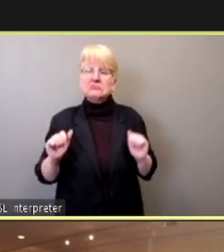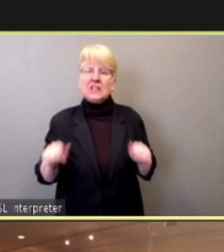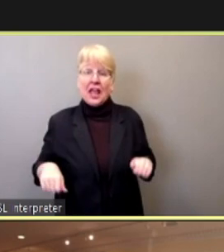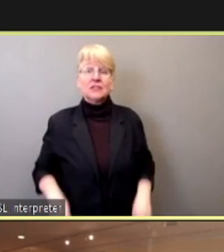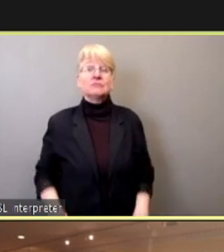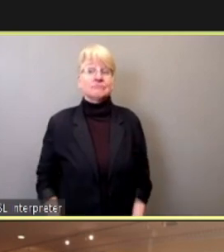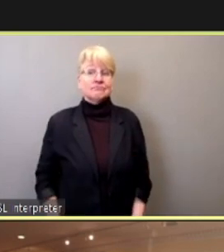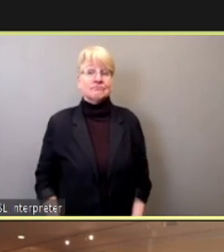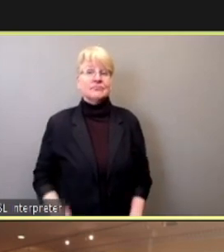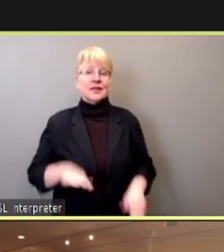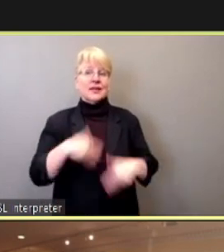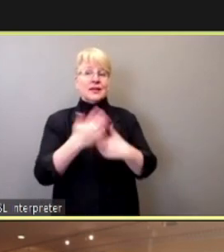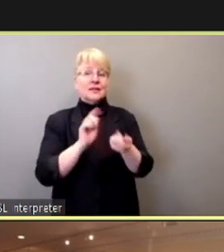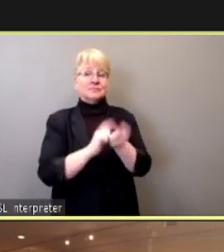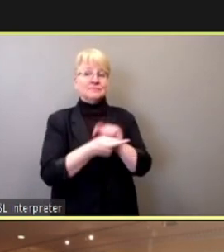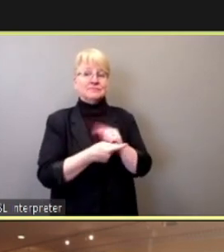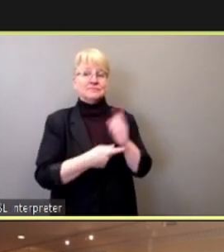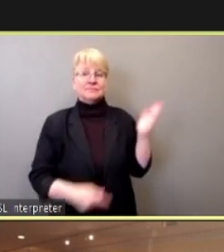please.